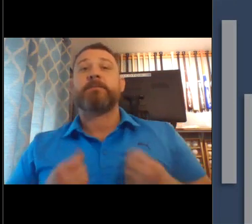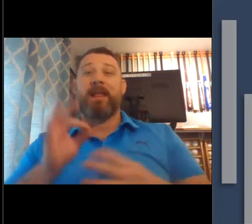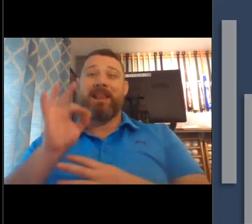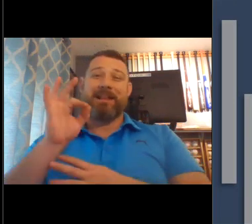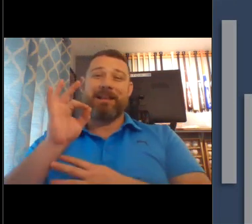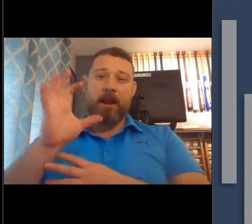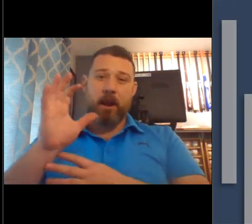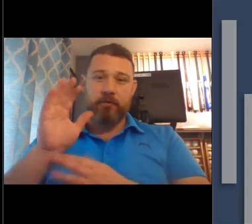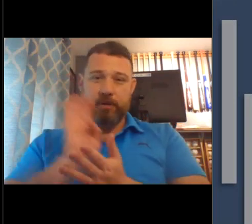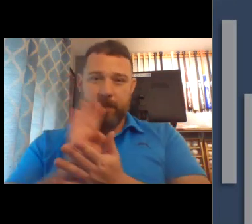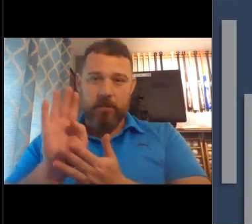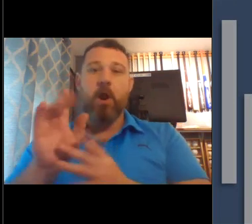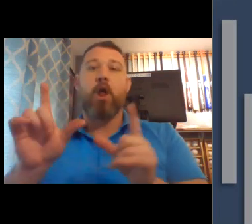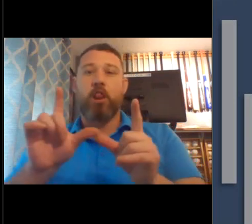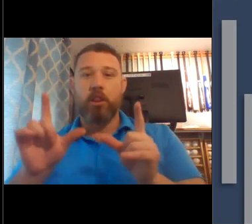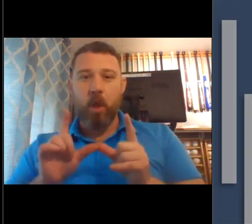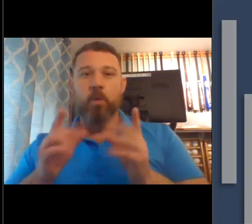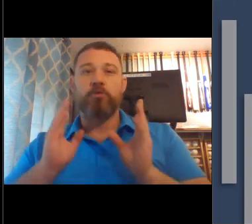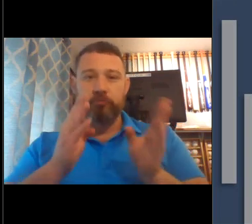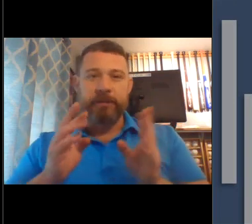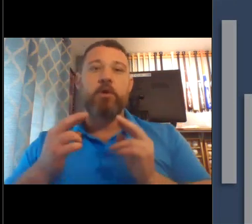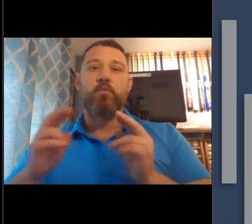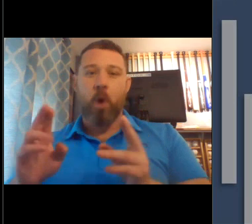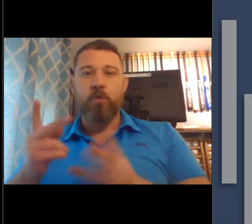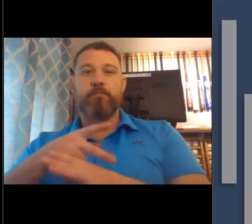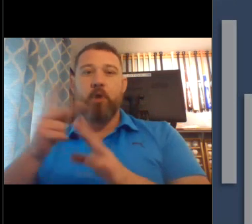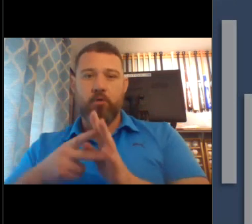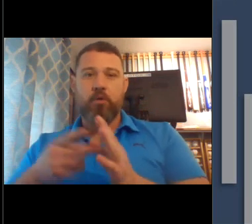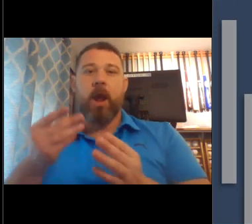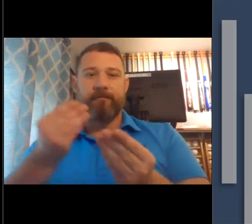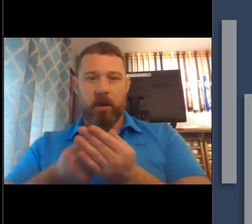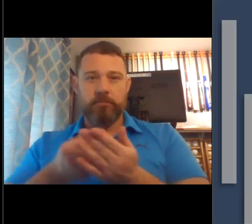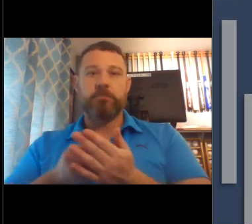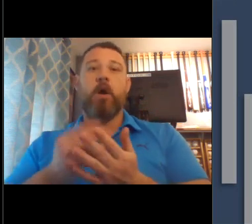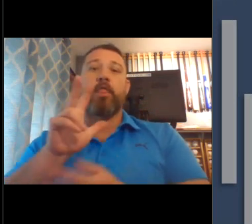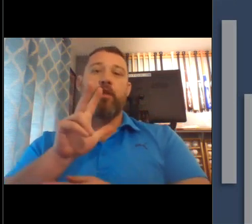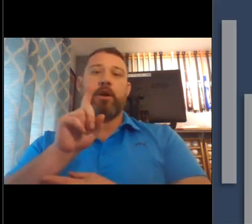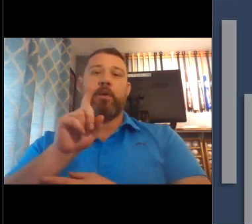Local Streets and Roads program funds on nearly 3,100 projects.